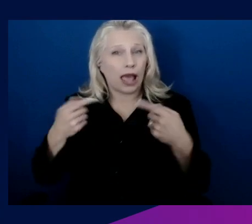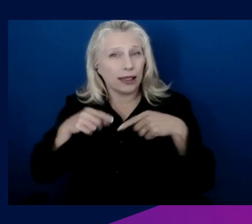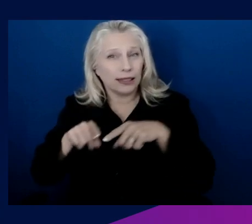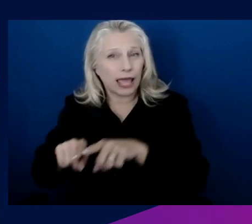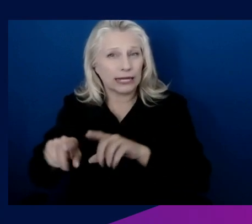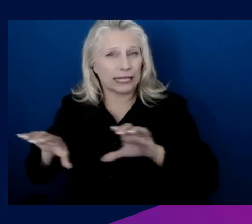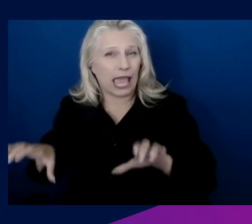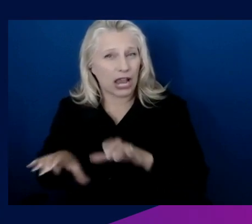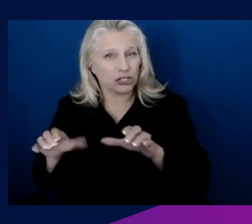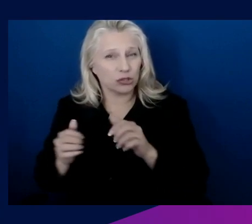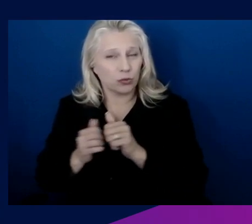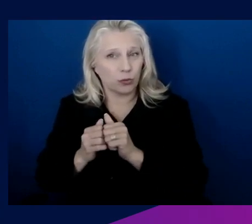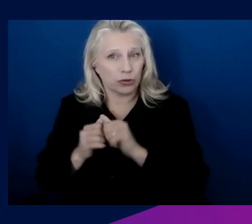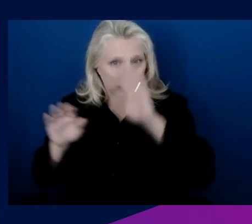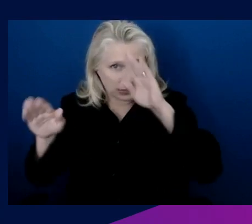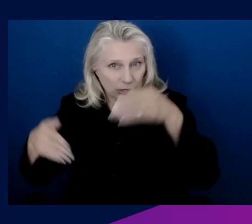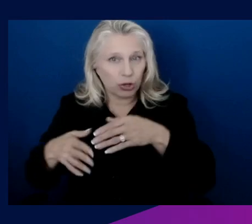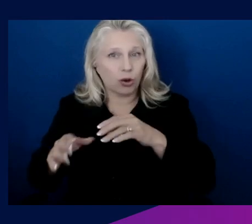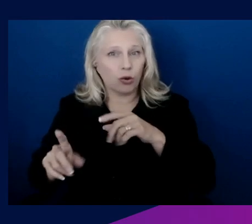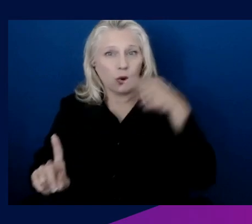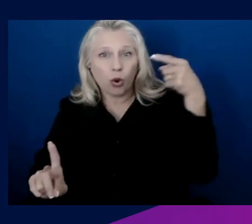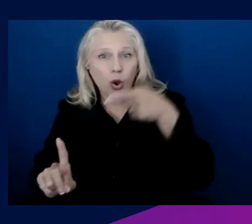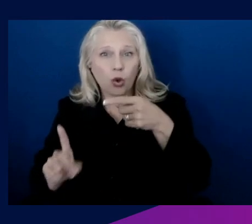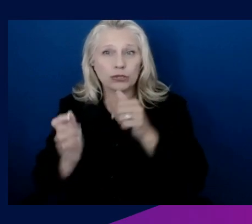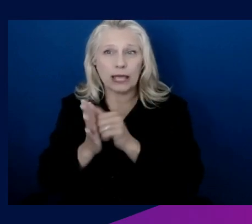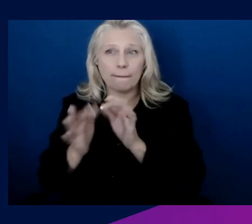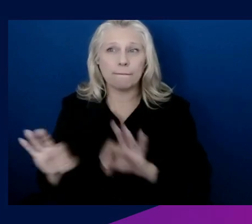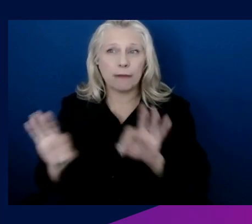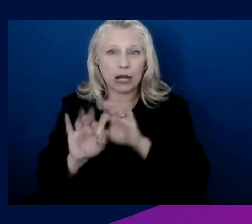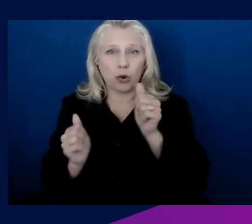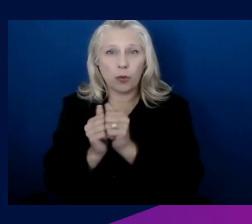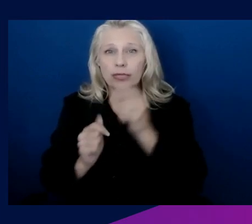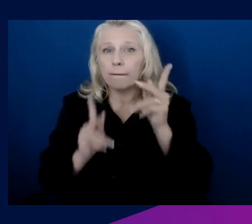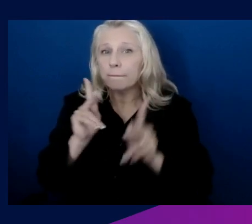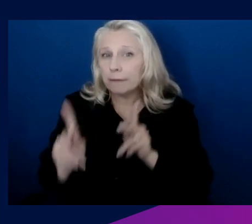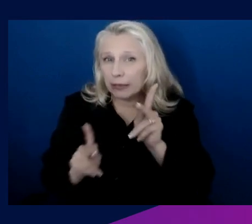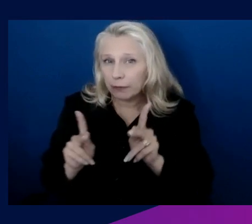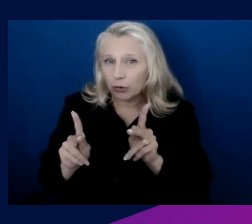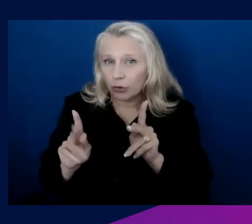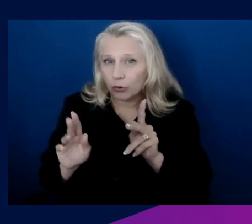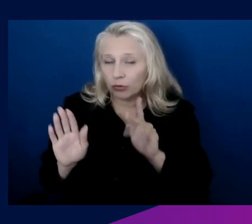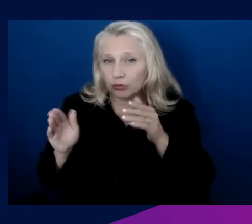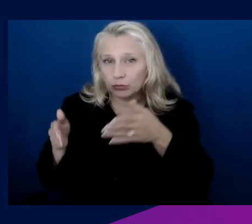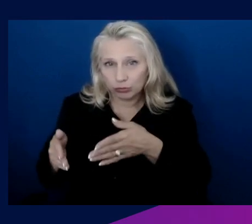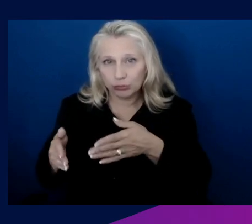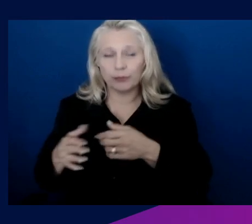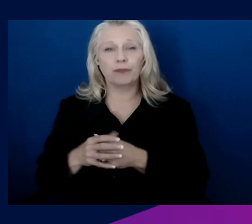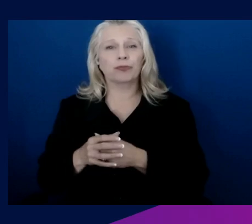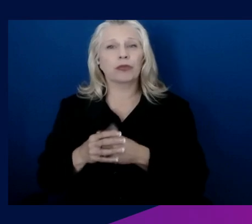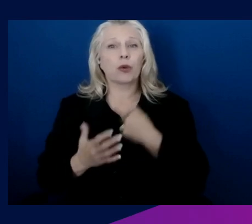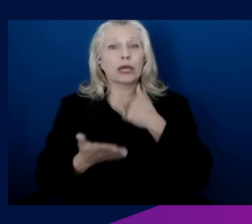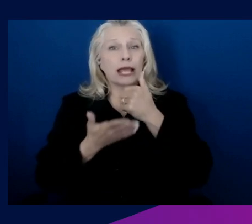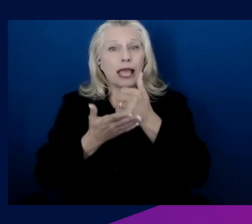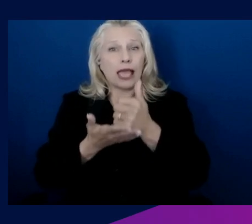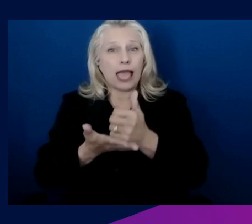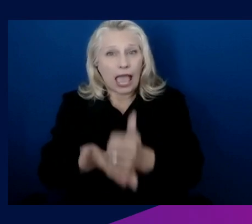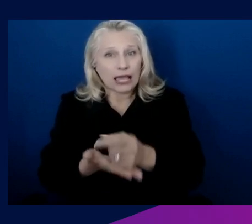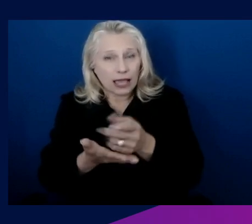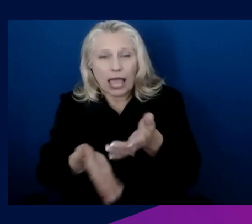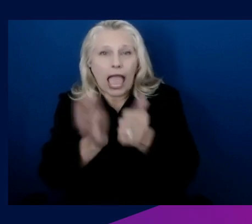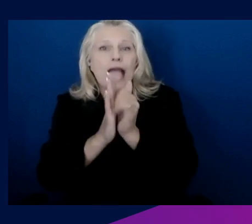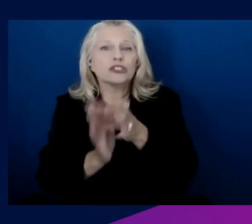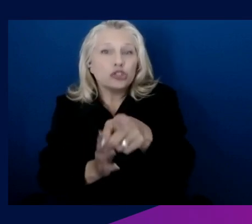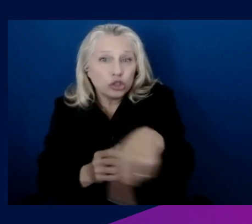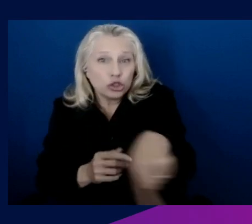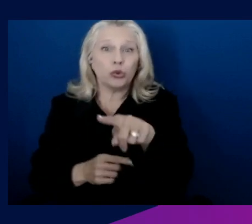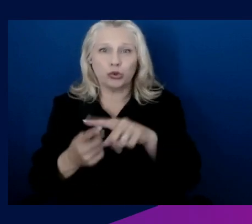goals and centering goals that matter with people, we are going to ask you to help us formulate our call to action at the